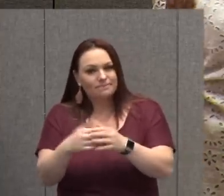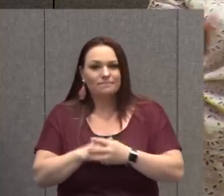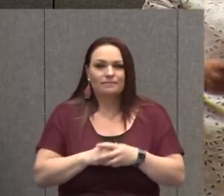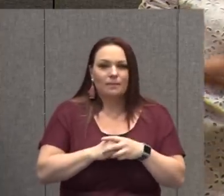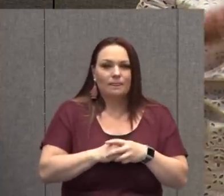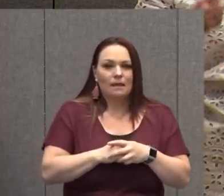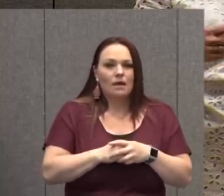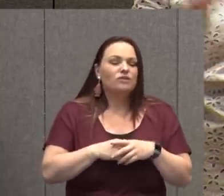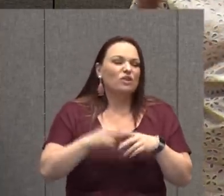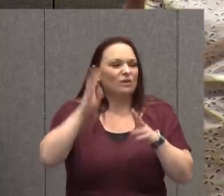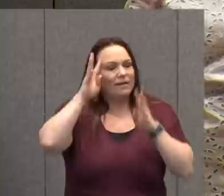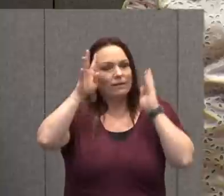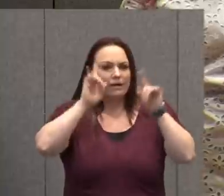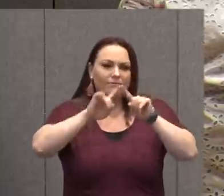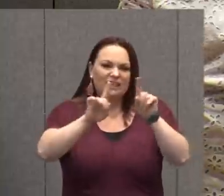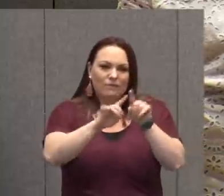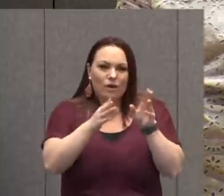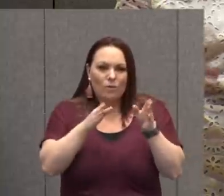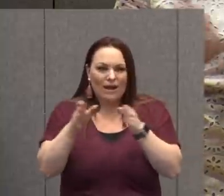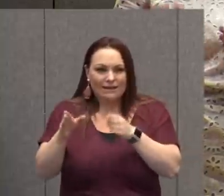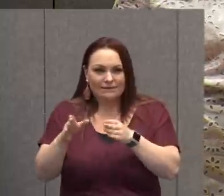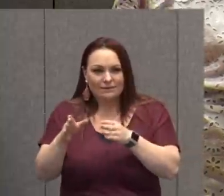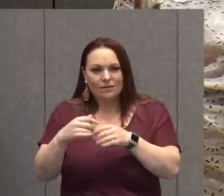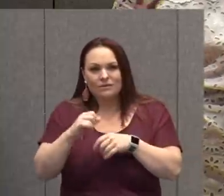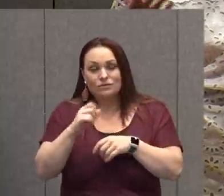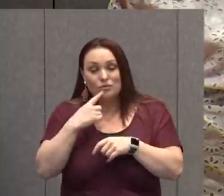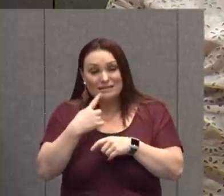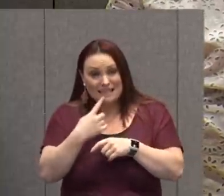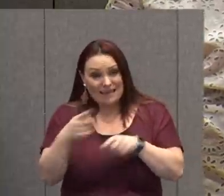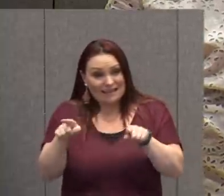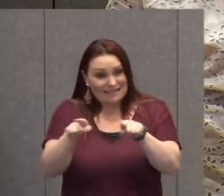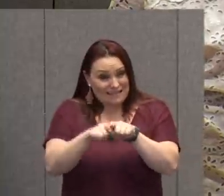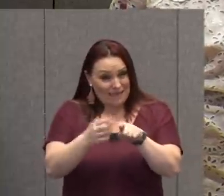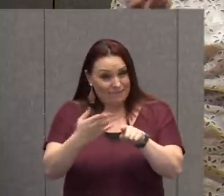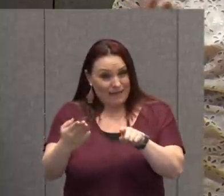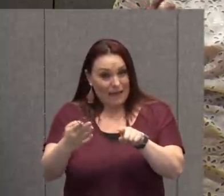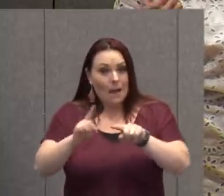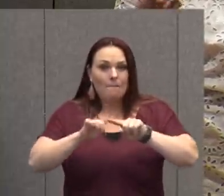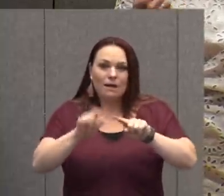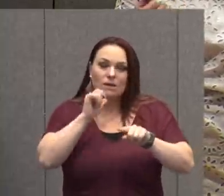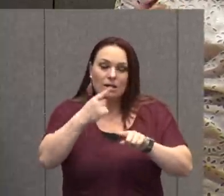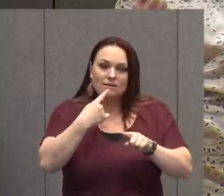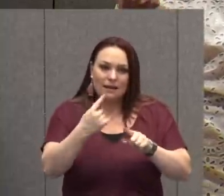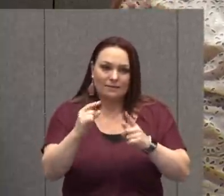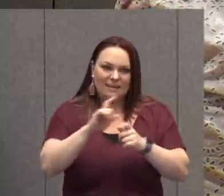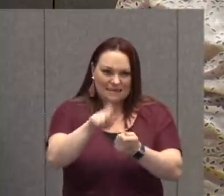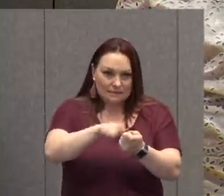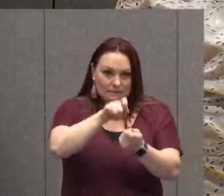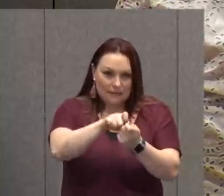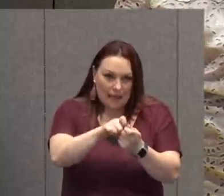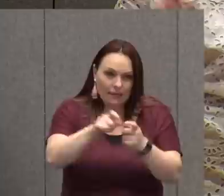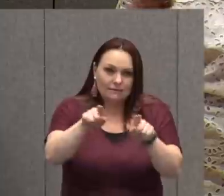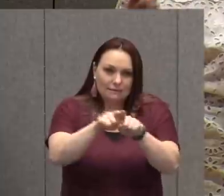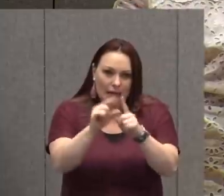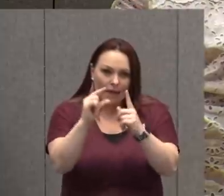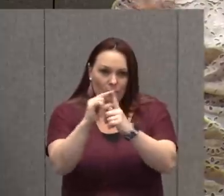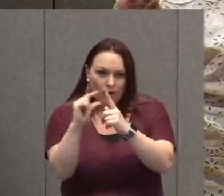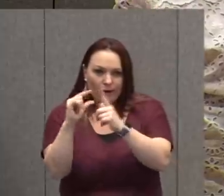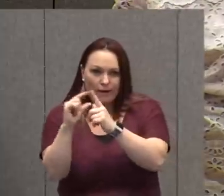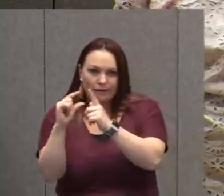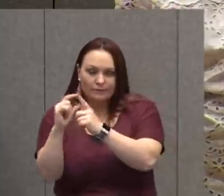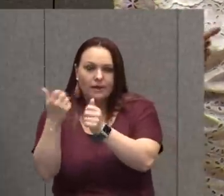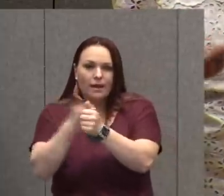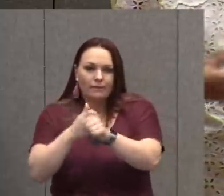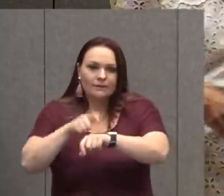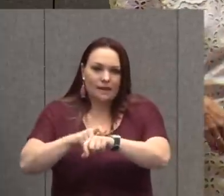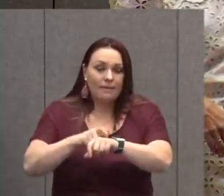saying it the same way each time. It keeps your writing fresh. It makes your readers more interested because it's not the same